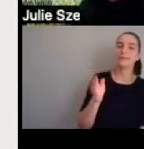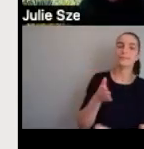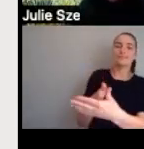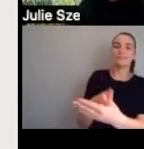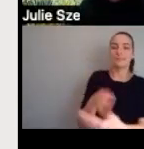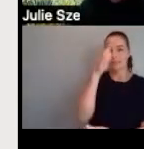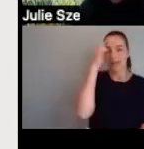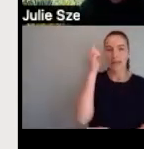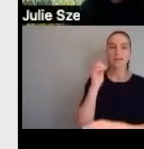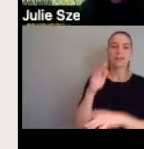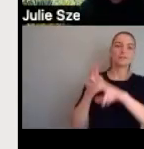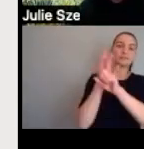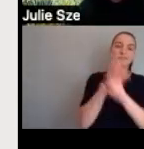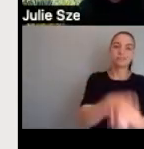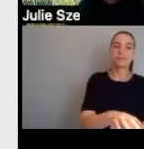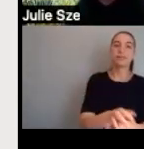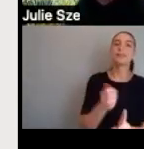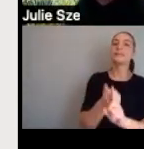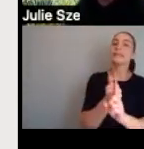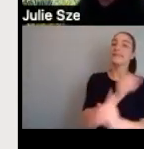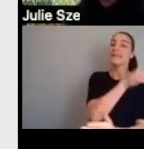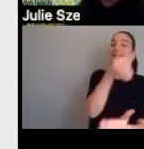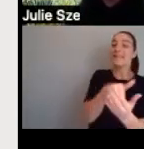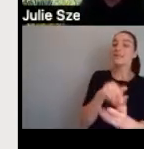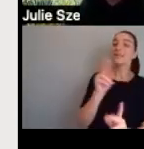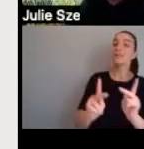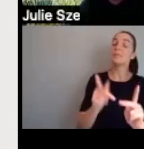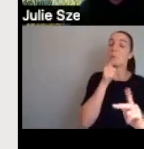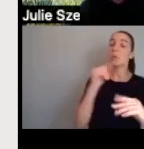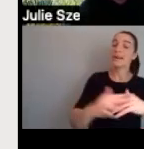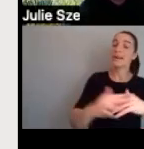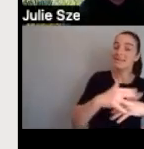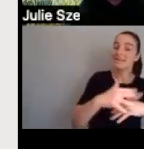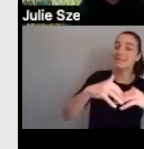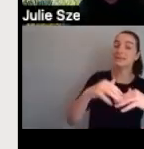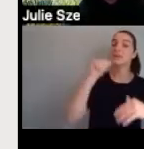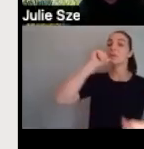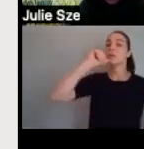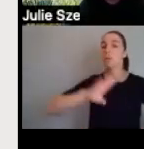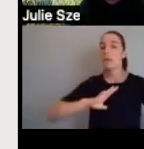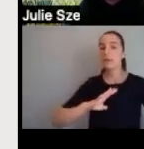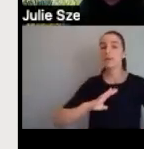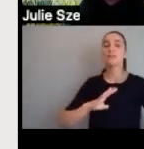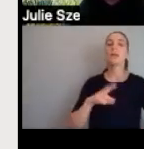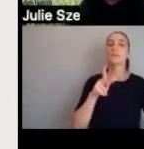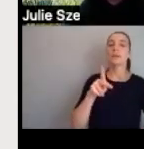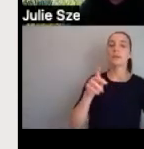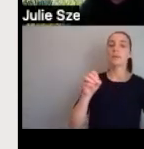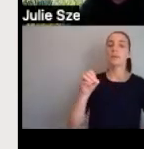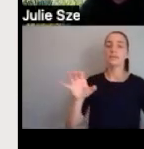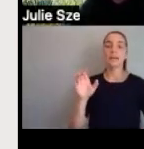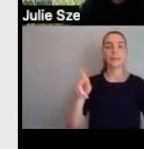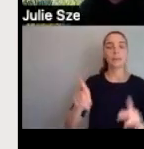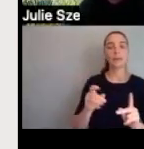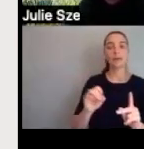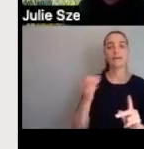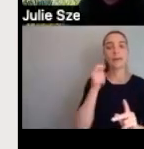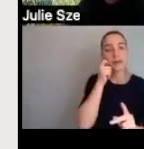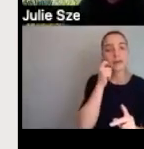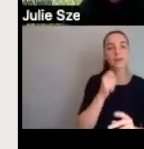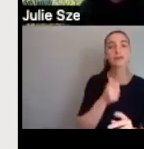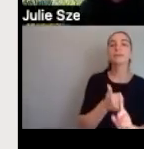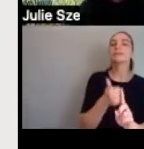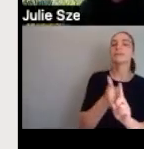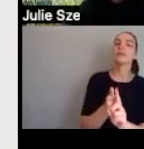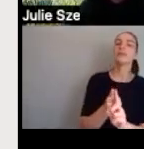centering of indigeneity, feminists in orientation, they bend sometimes towards anti-capitalist critique of marketization,